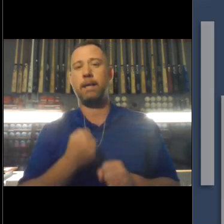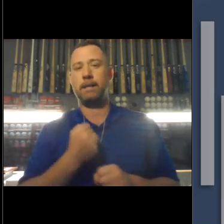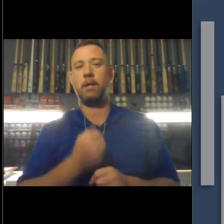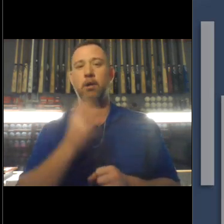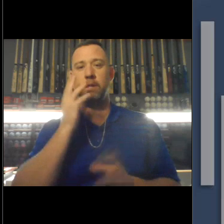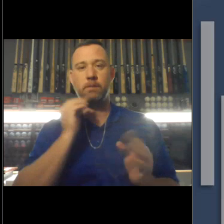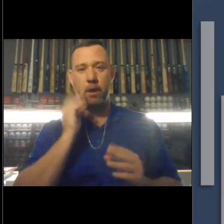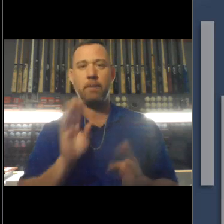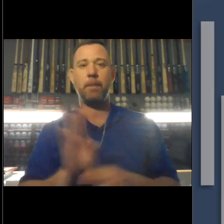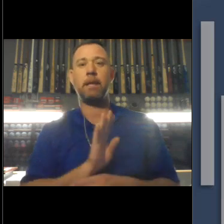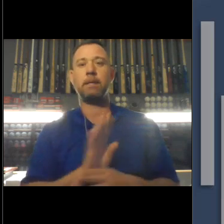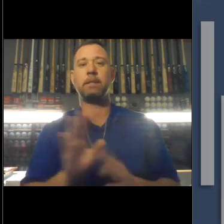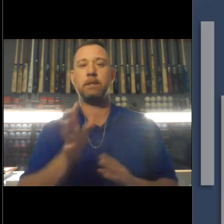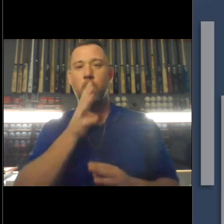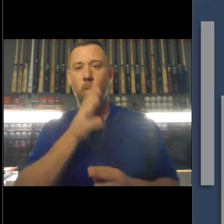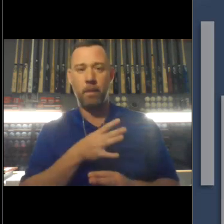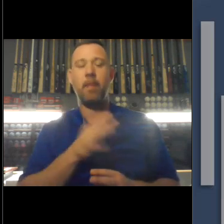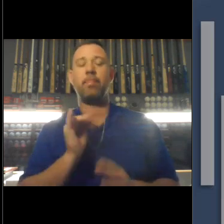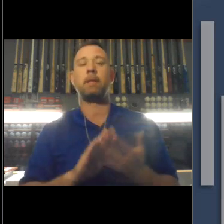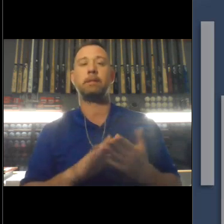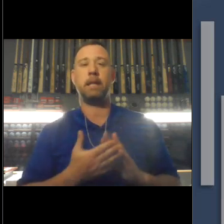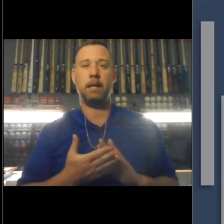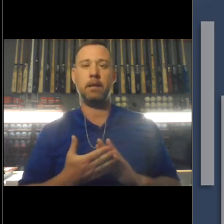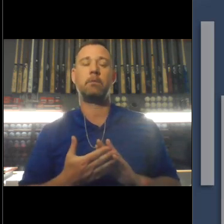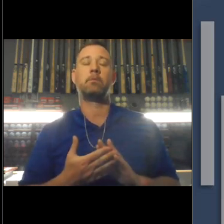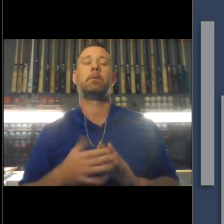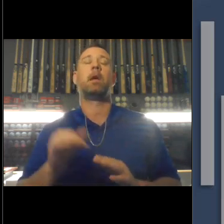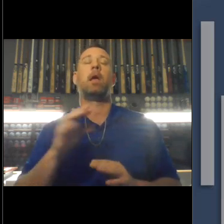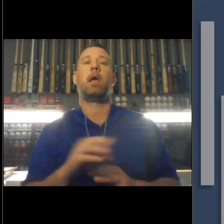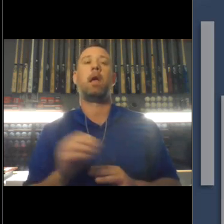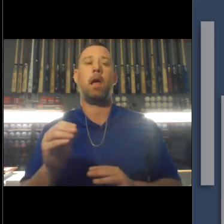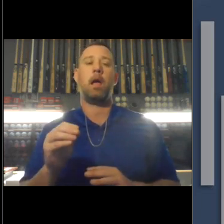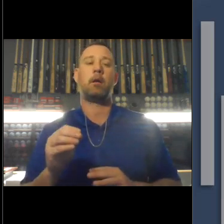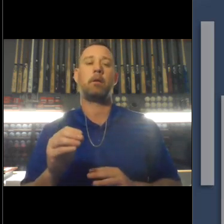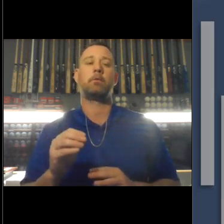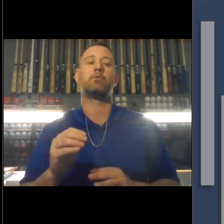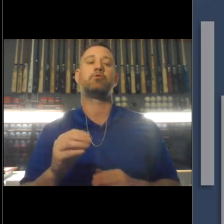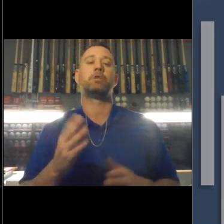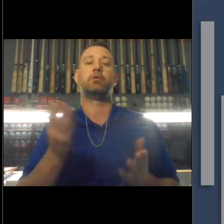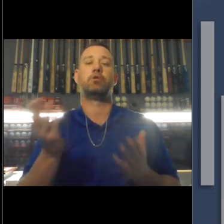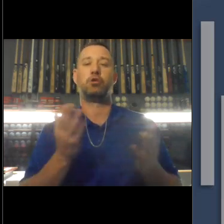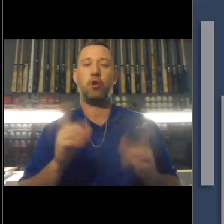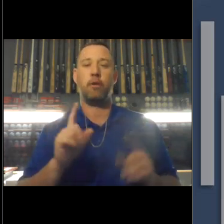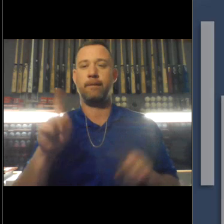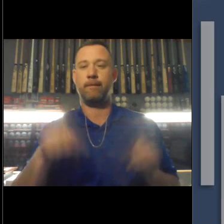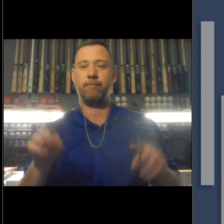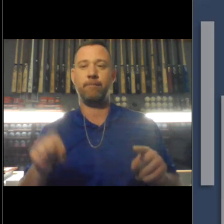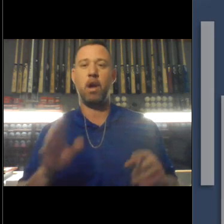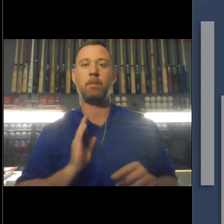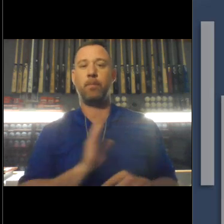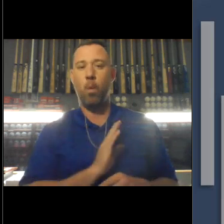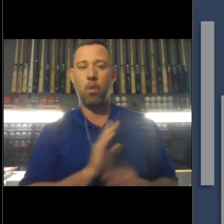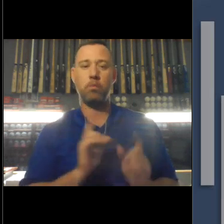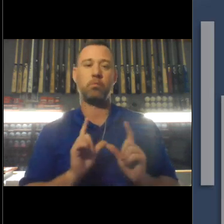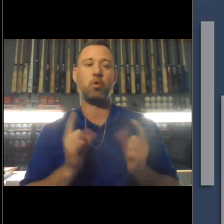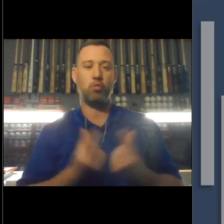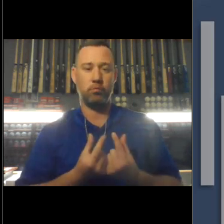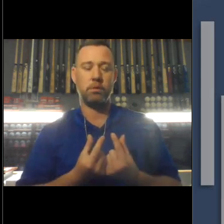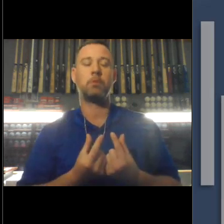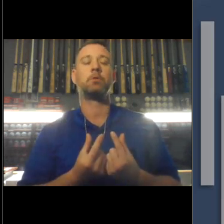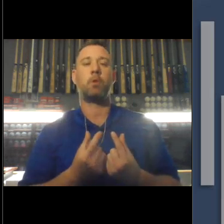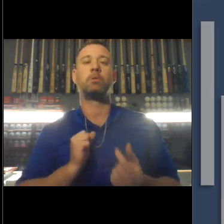as a businesswoman in that city, and she serves on various boards and work groups. And so